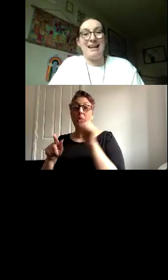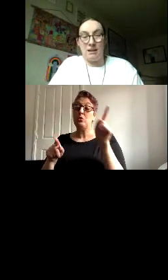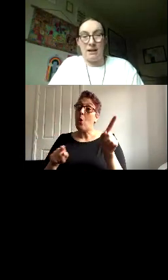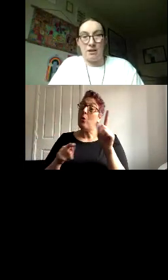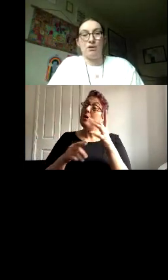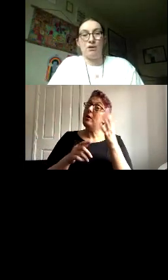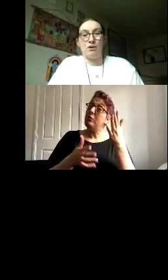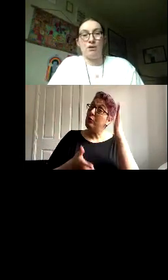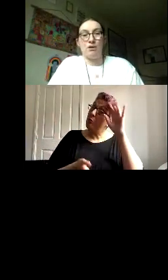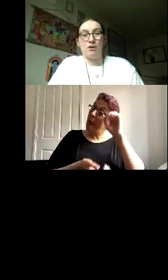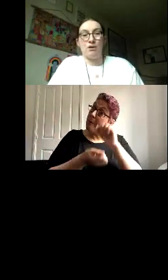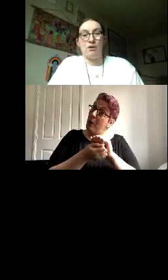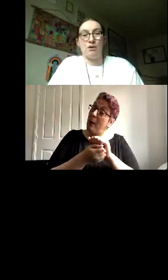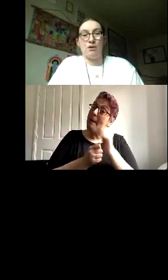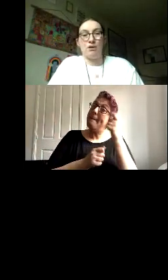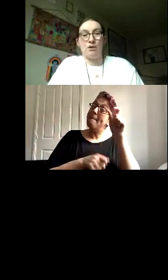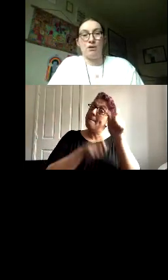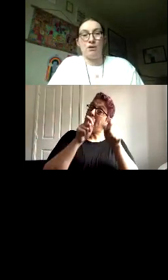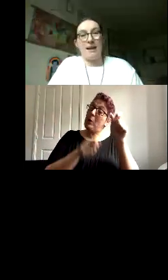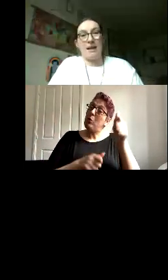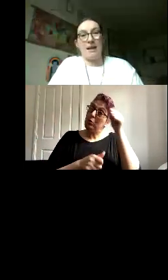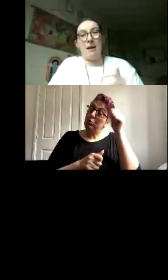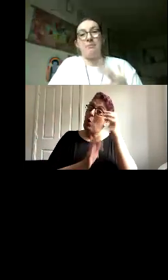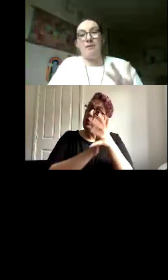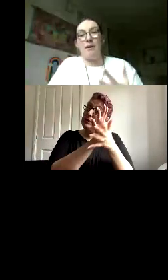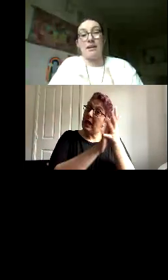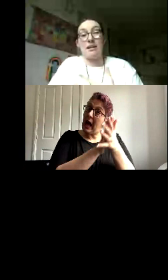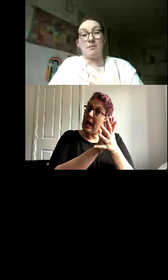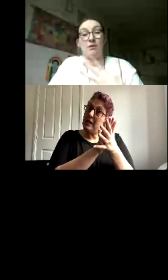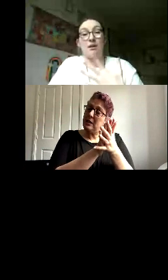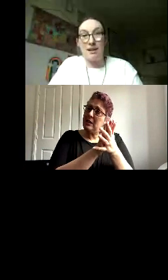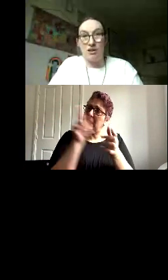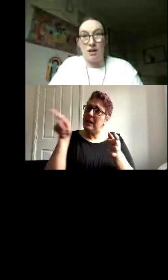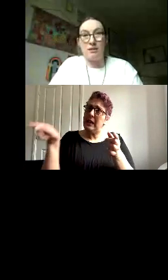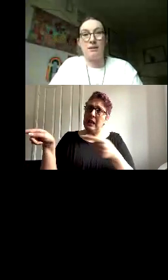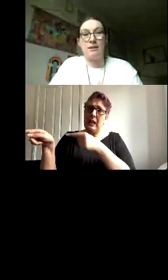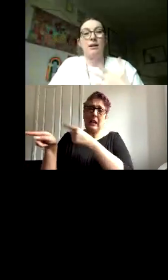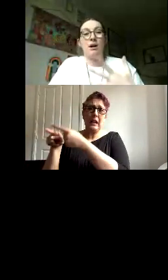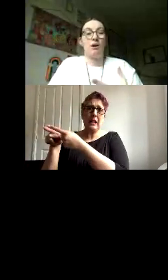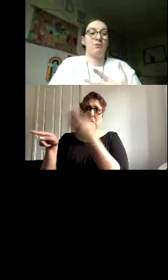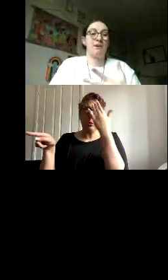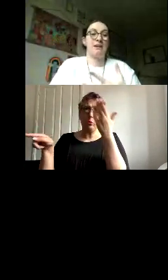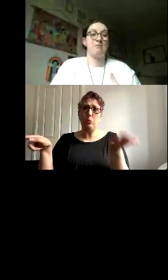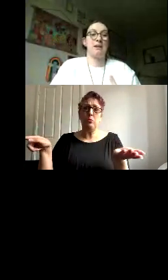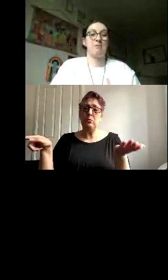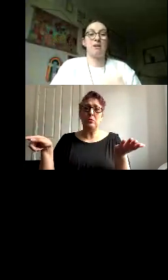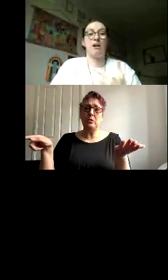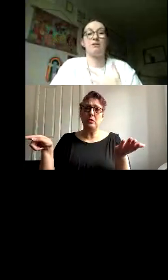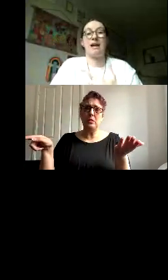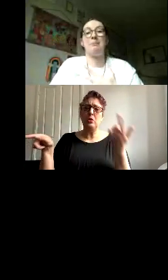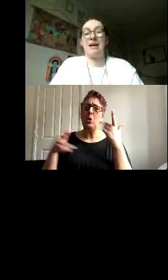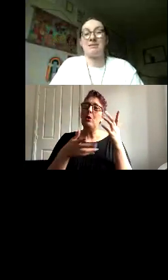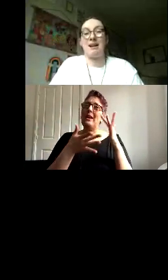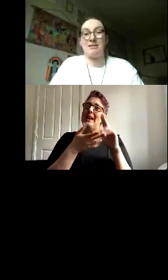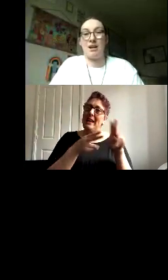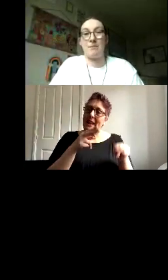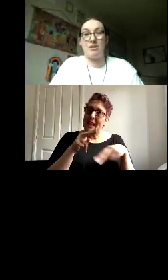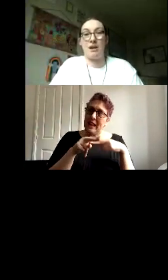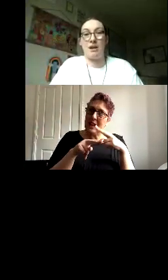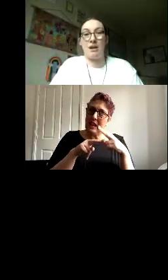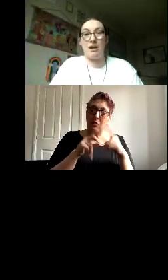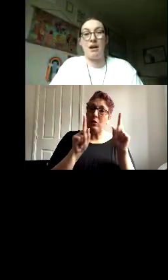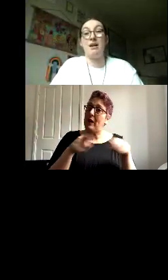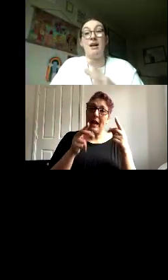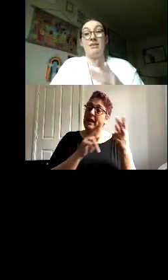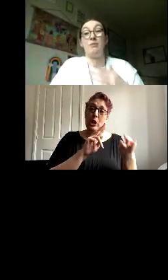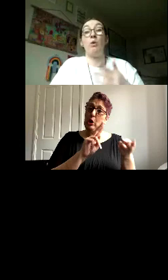English. So when we are thinking about providing possible communication, often if people can't get a BSL